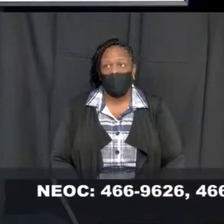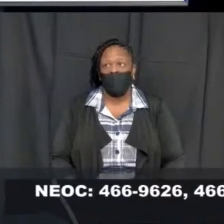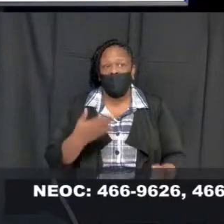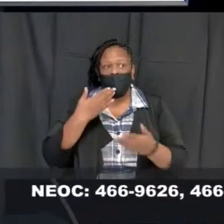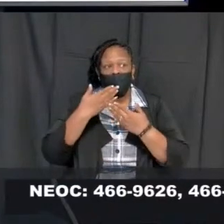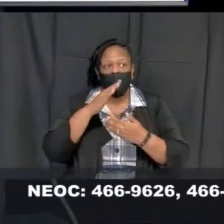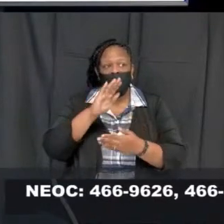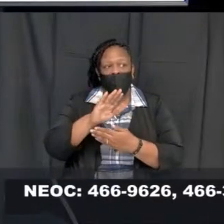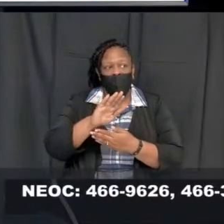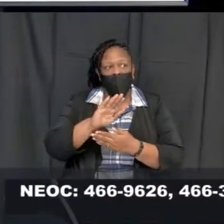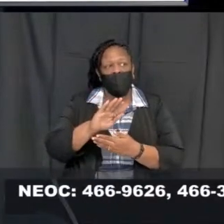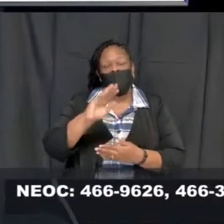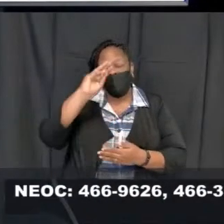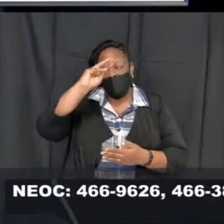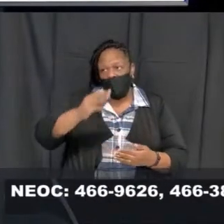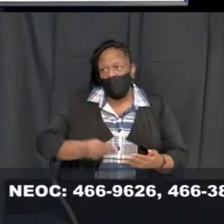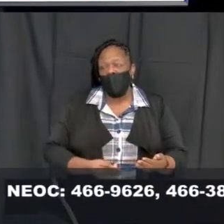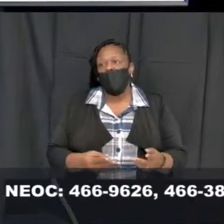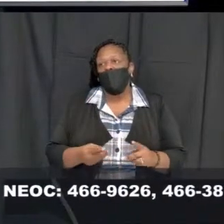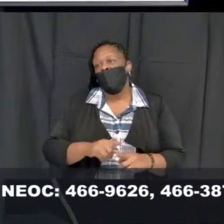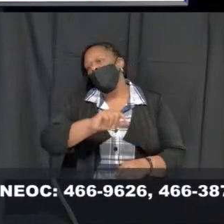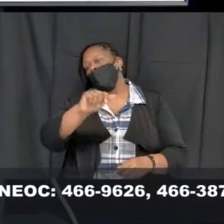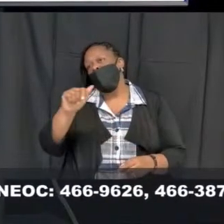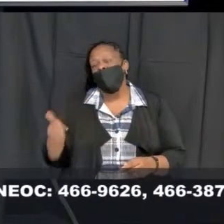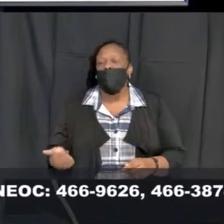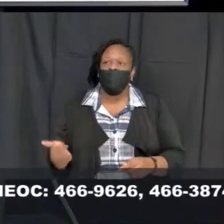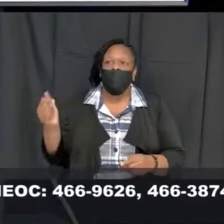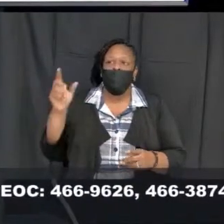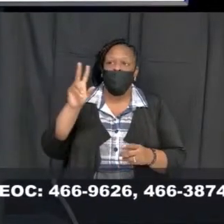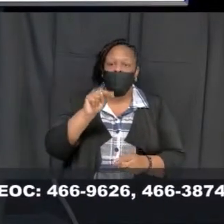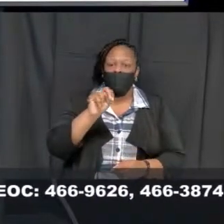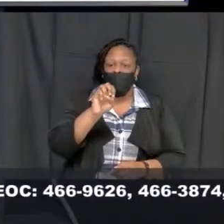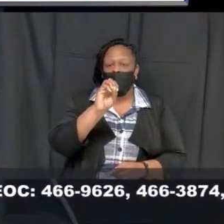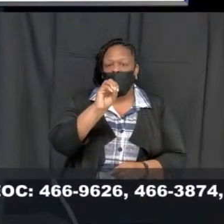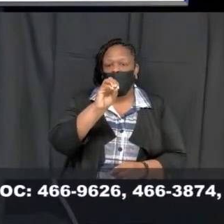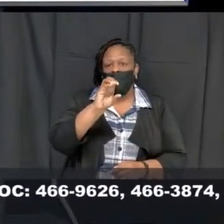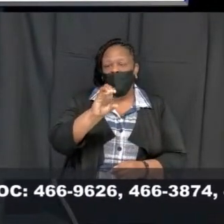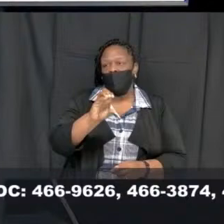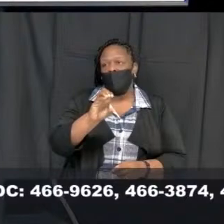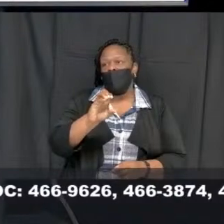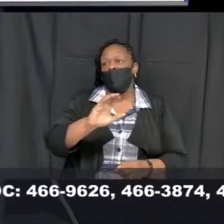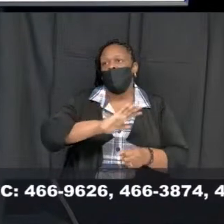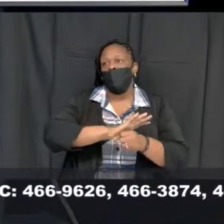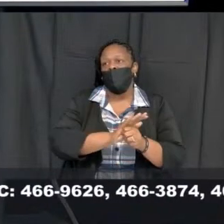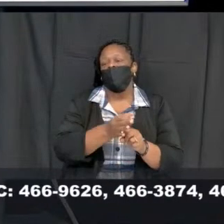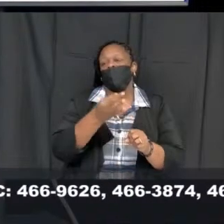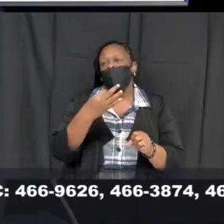Good afternoon and welcome to another National Emergency Operations Center